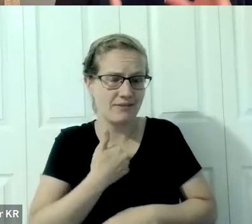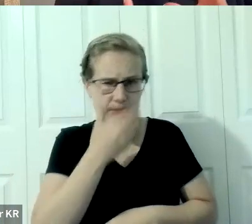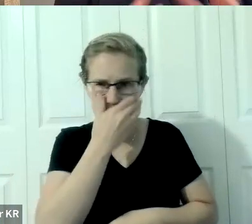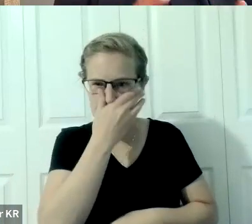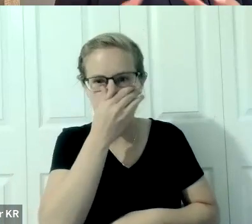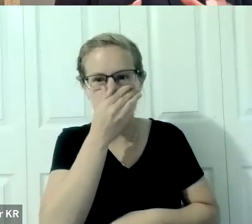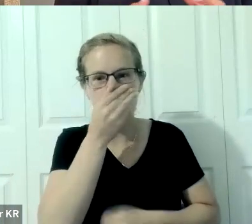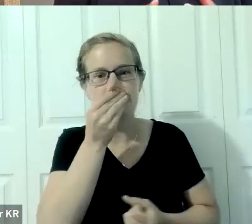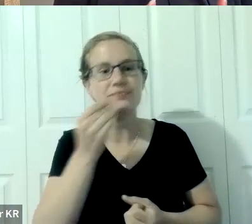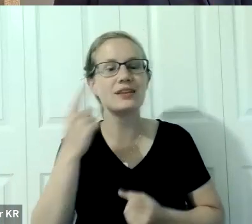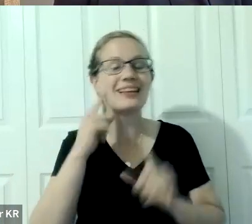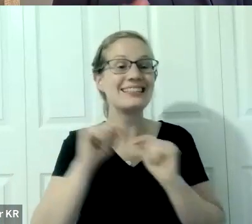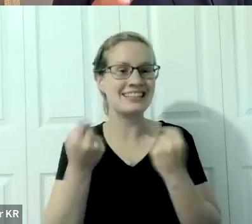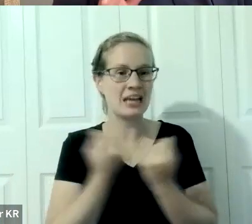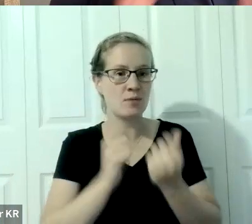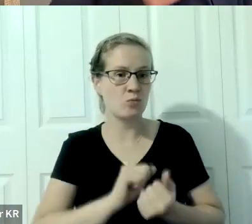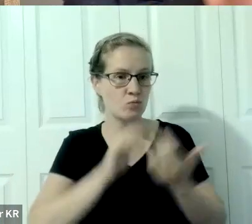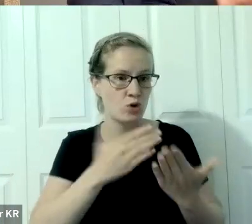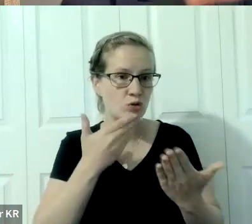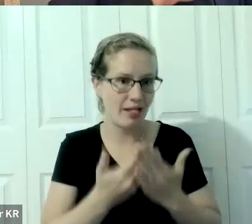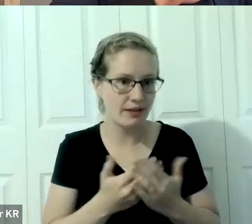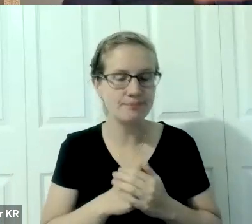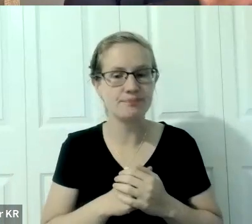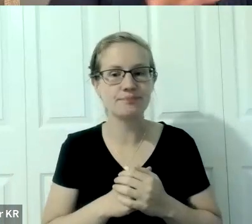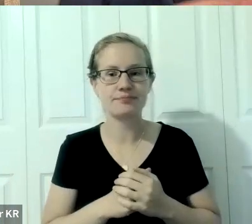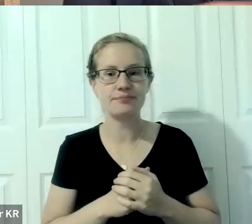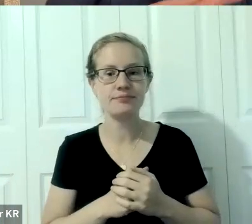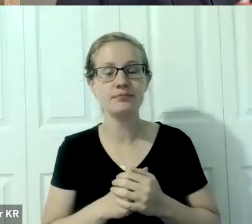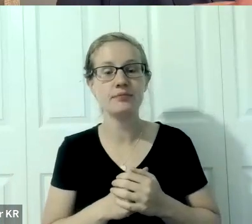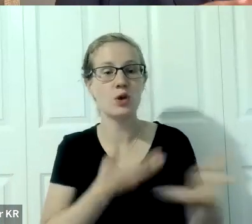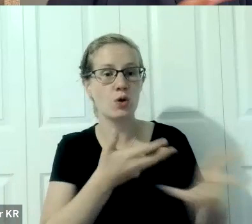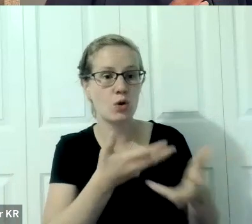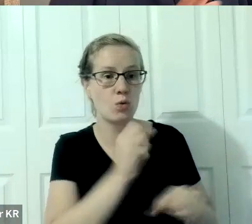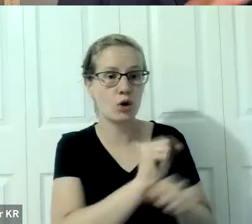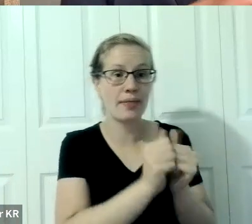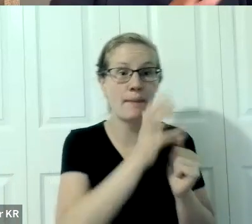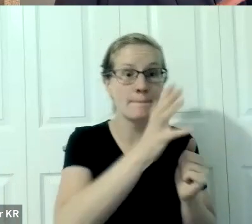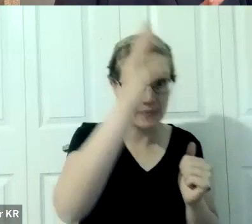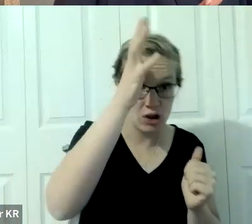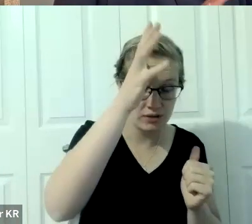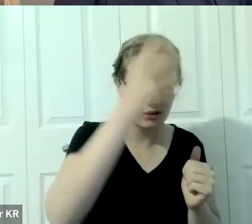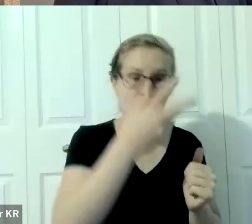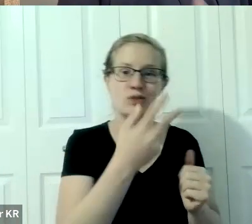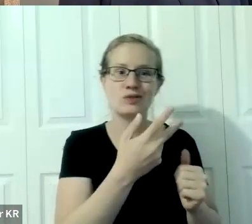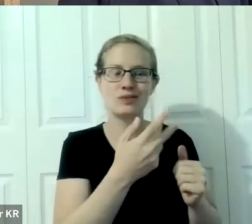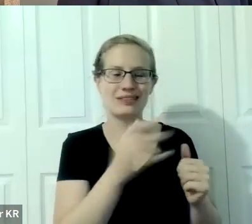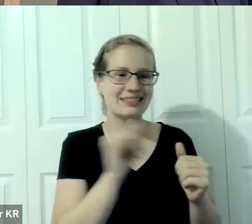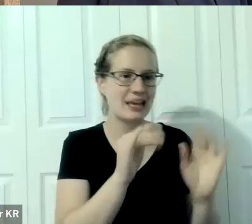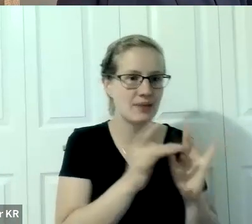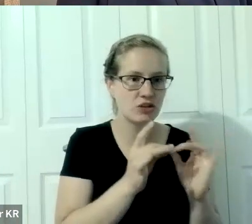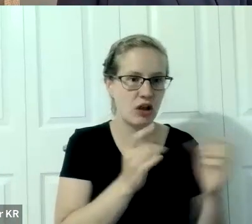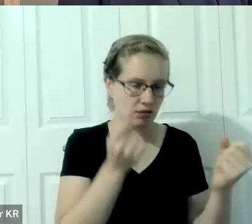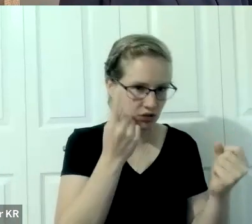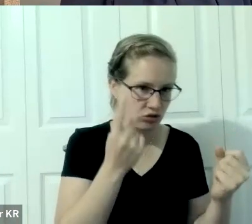think a team approach really works well, right? I need to work with the parents so that we're both saying the same thing. Like, I understand